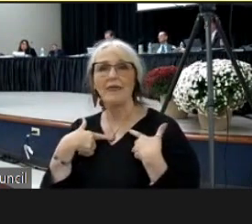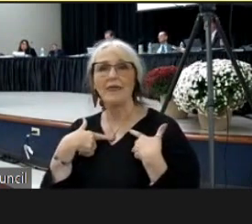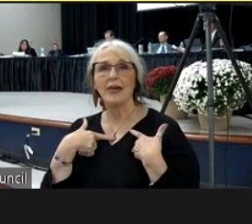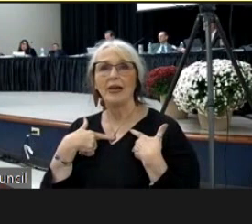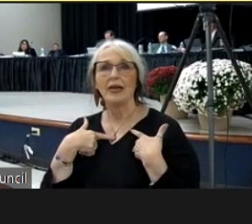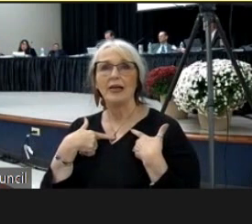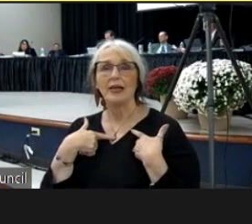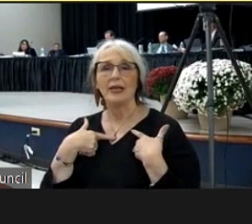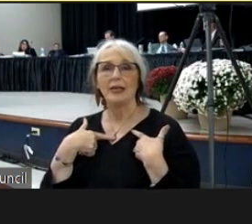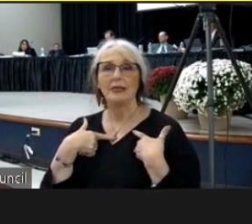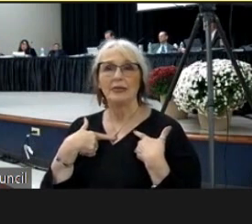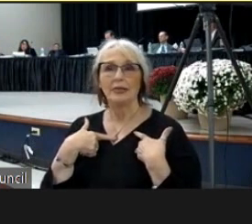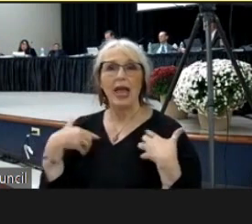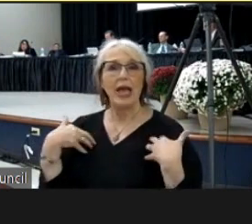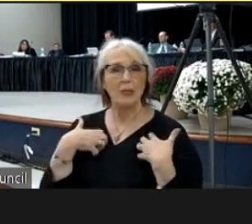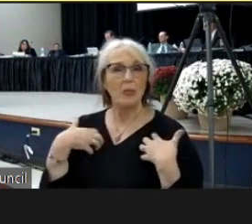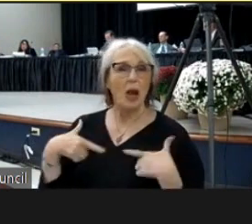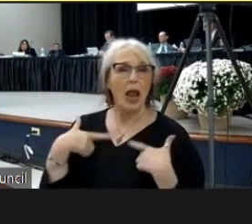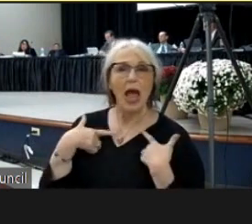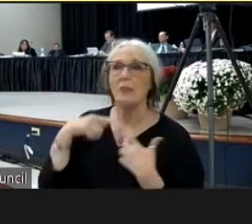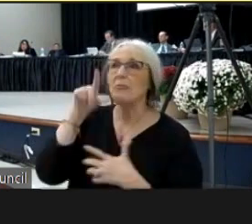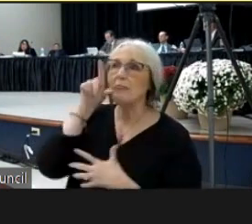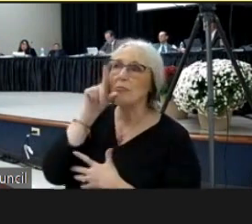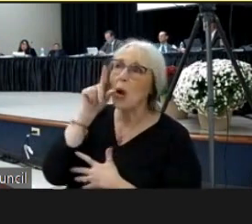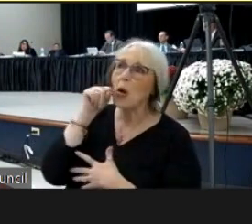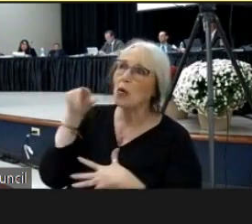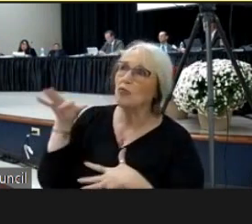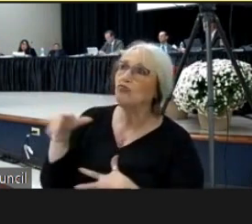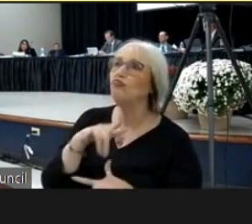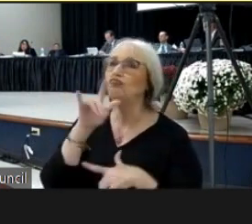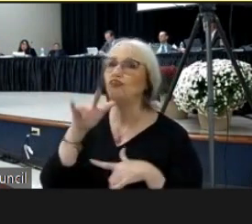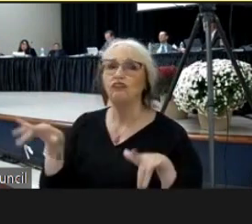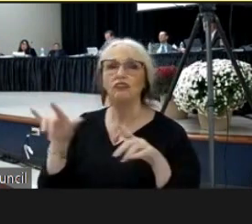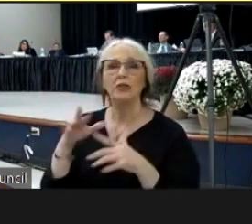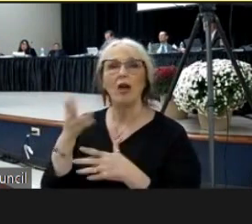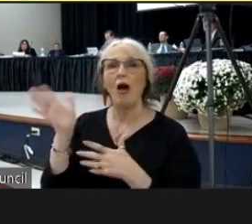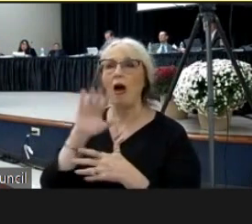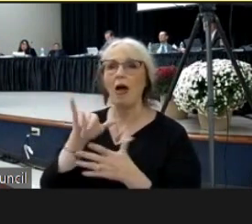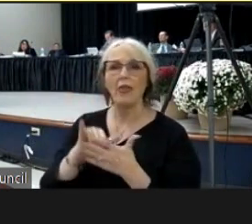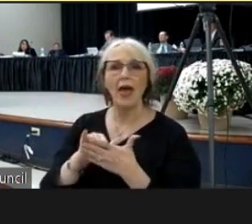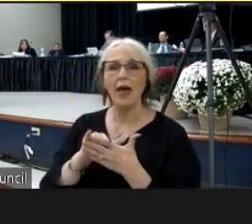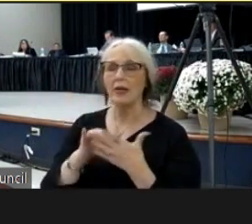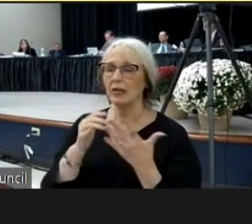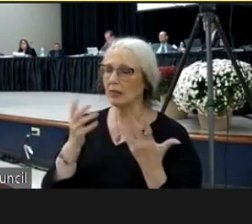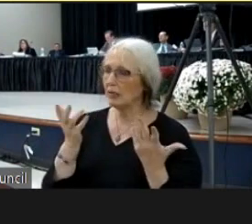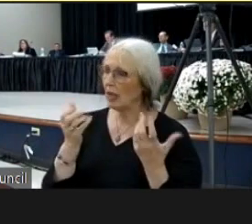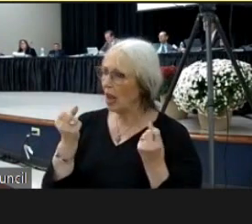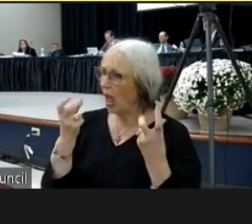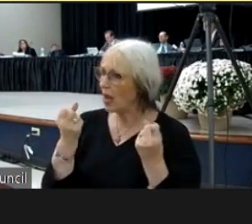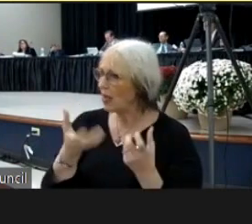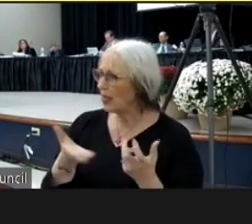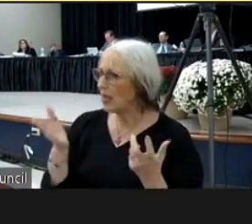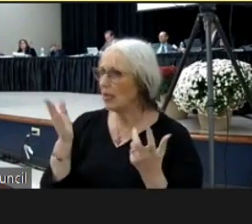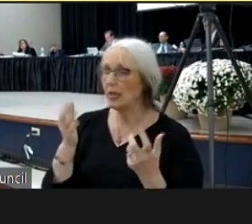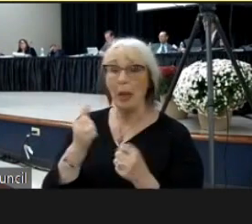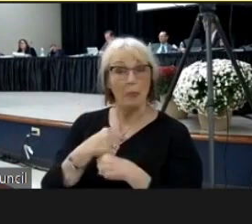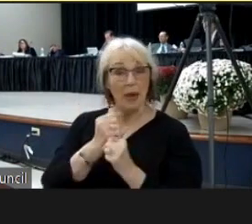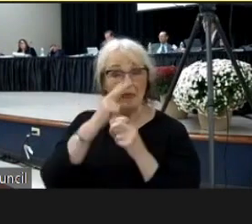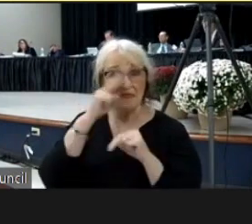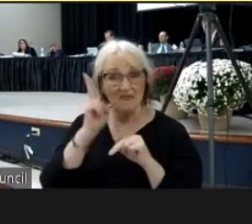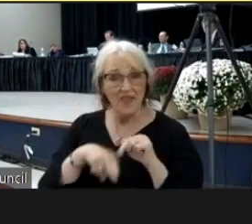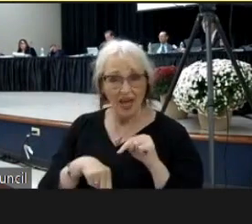well. There's certainly a lot of birds and deer and other things that just make it very fun for a lot of